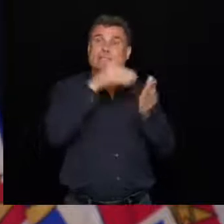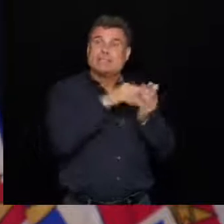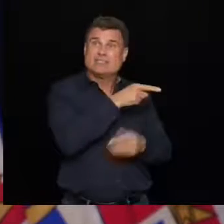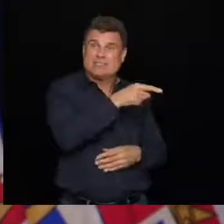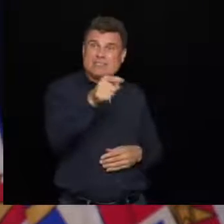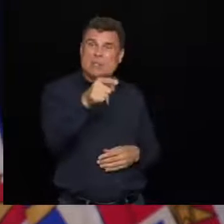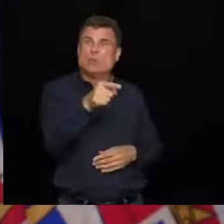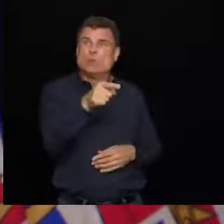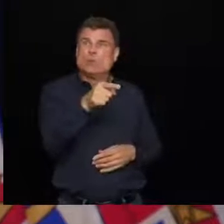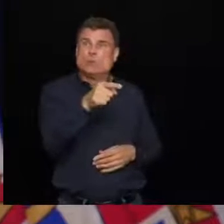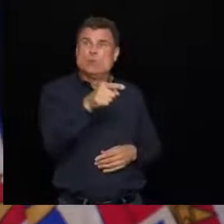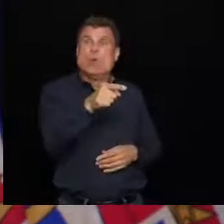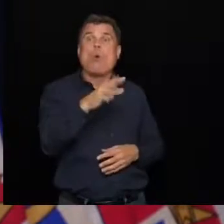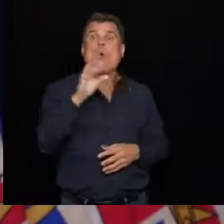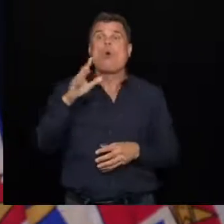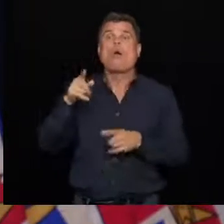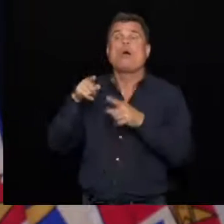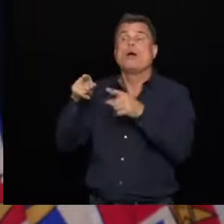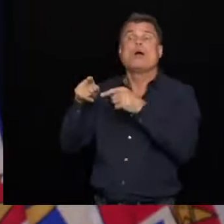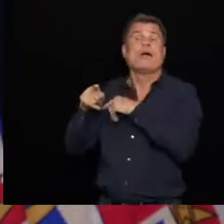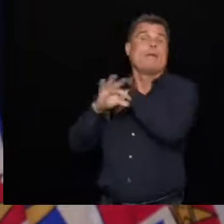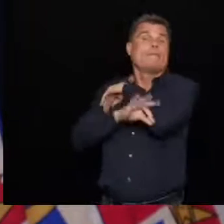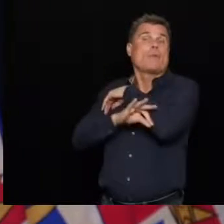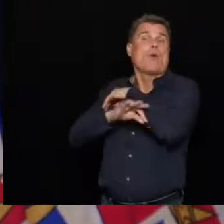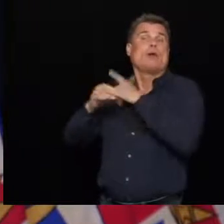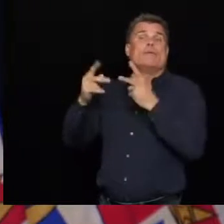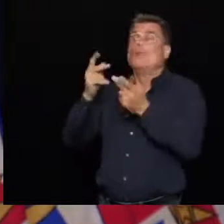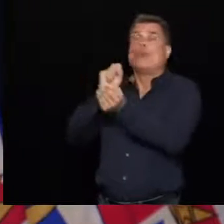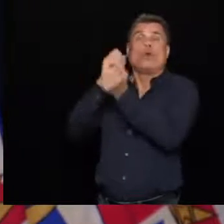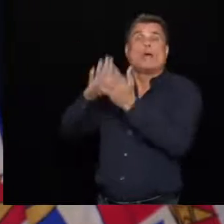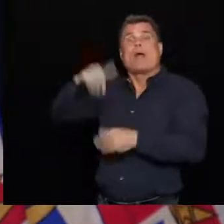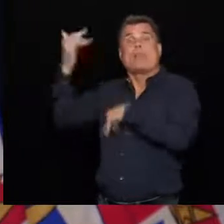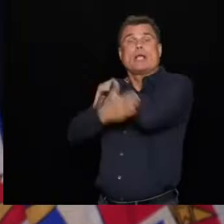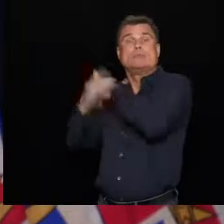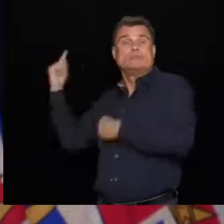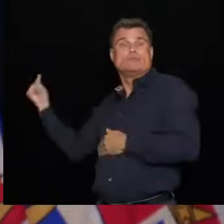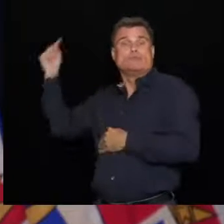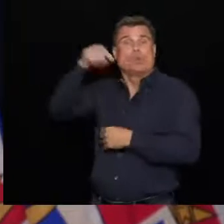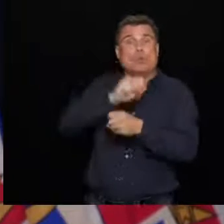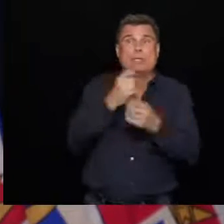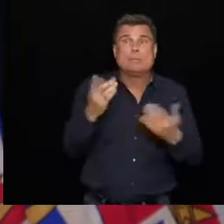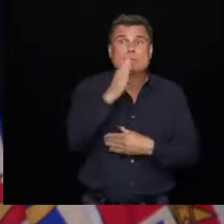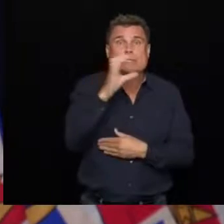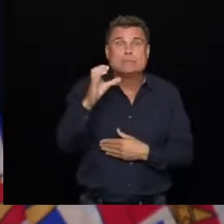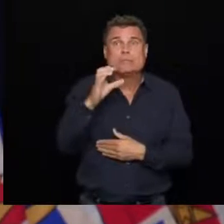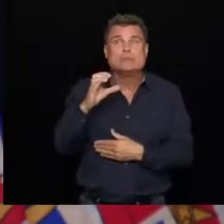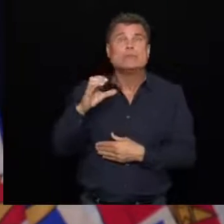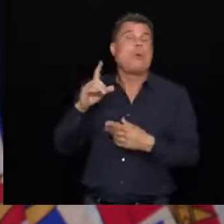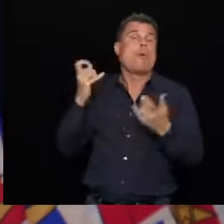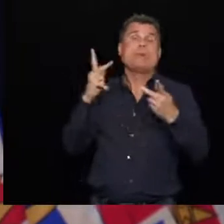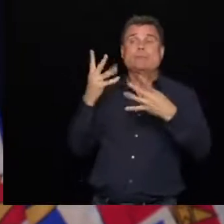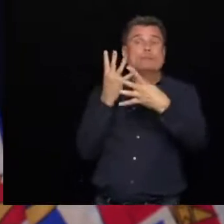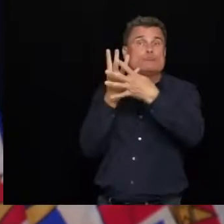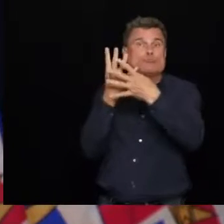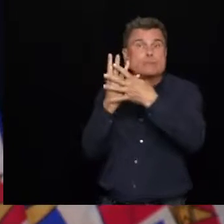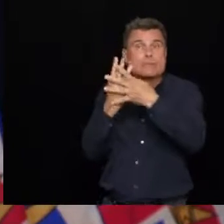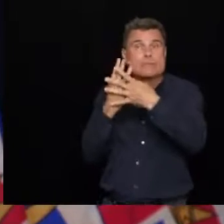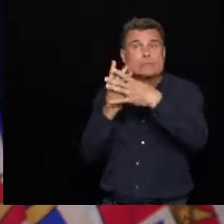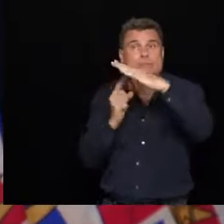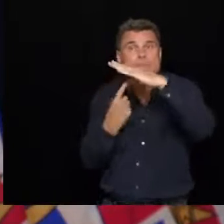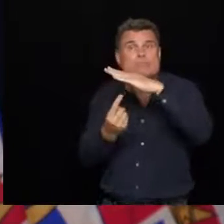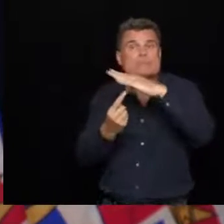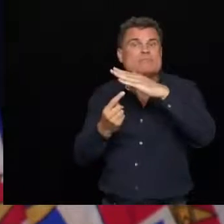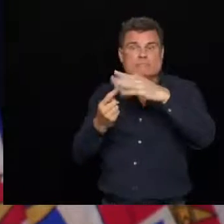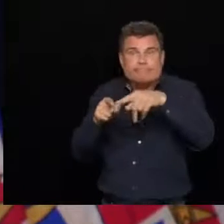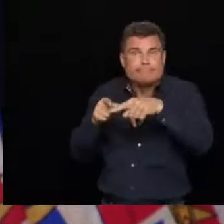to assess everybody, people in the correctional facilities. So there are situations where people will get tested, but having a negative test